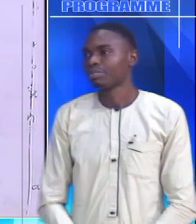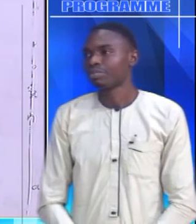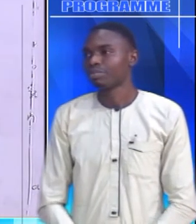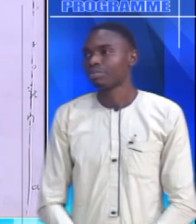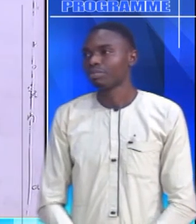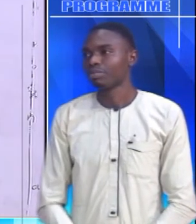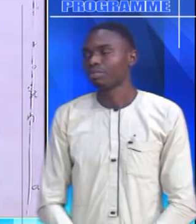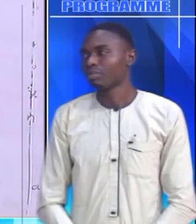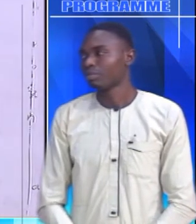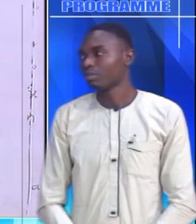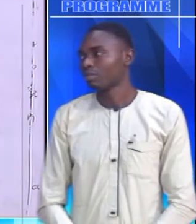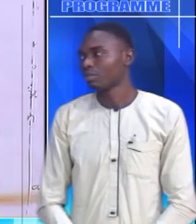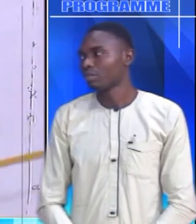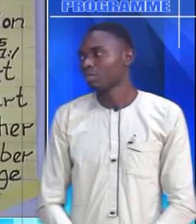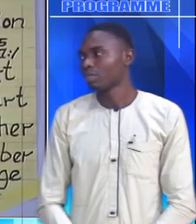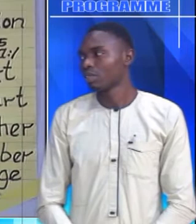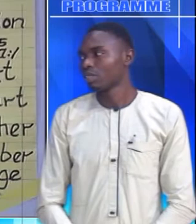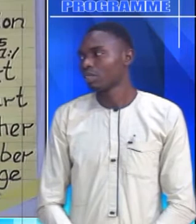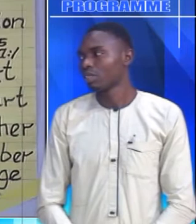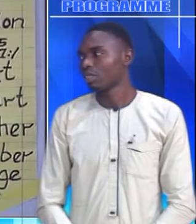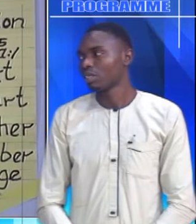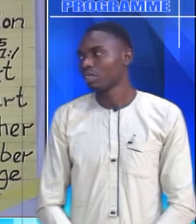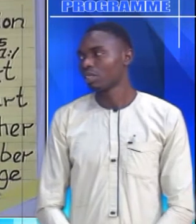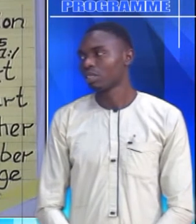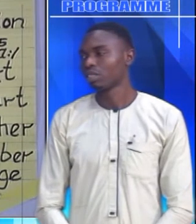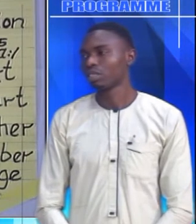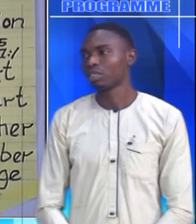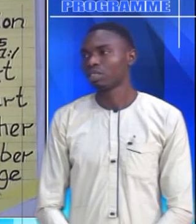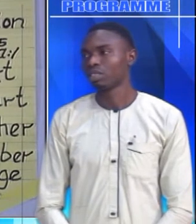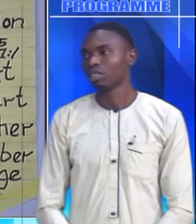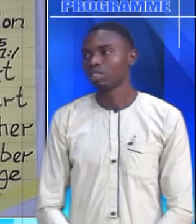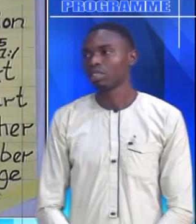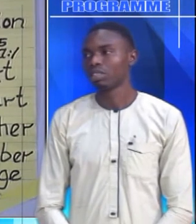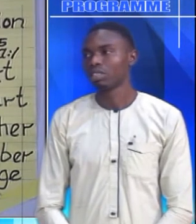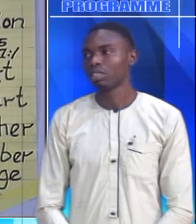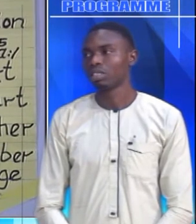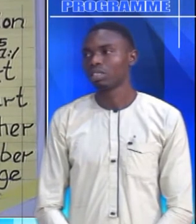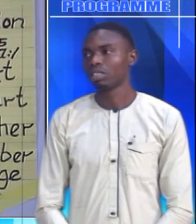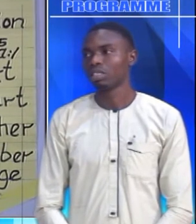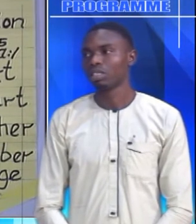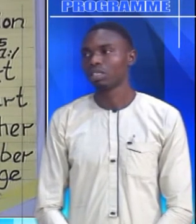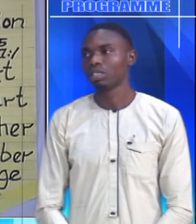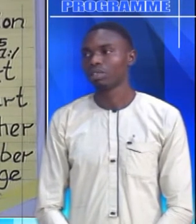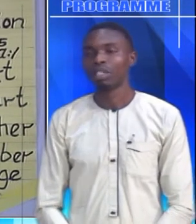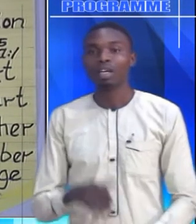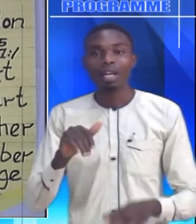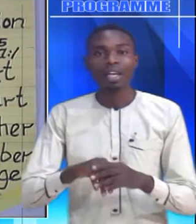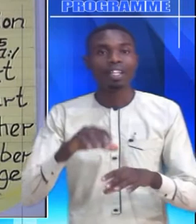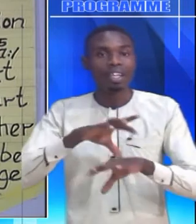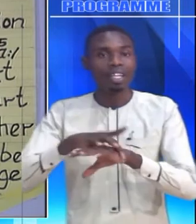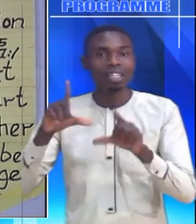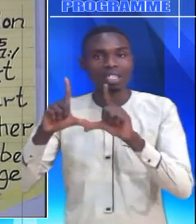heart. It's a long sound. Then, see this, that's why as second speaker of English language, we have to be over. See